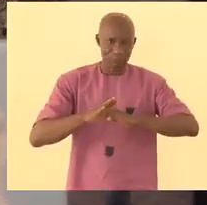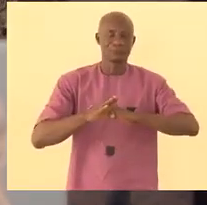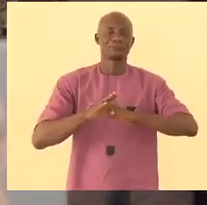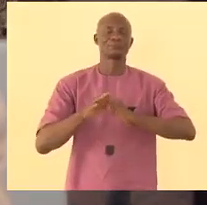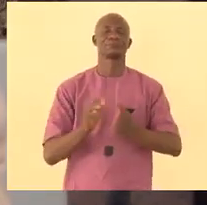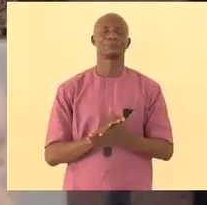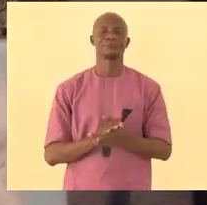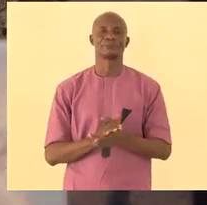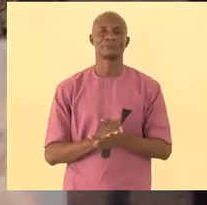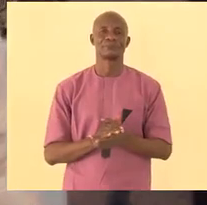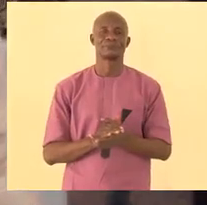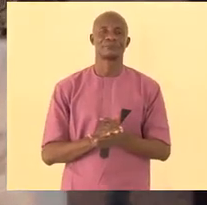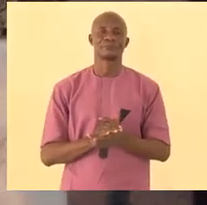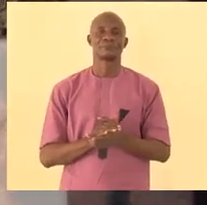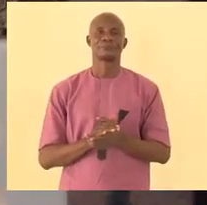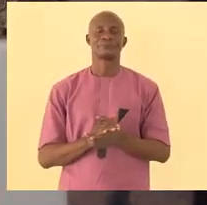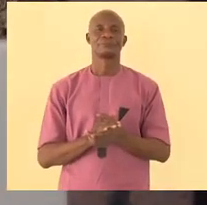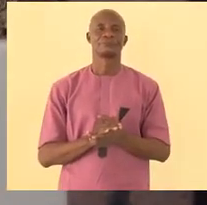affirming and reaffirming.